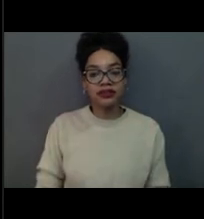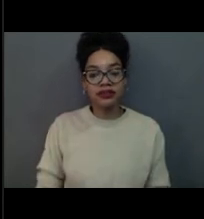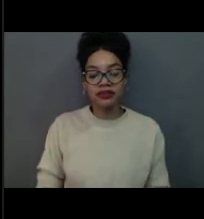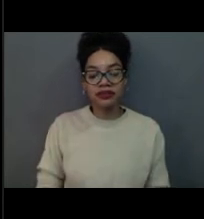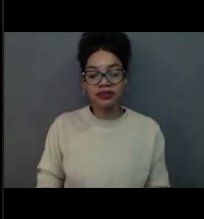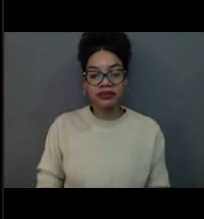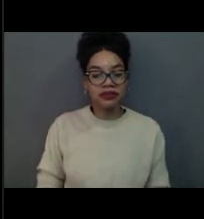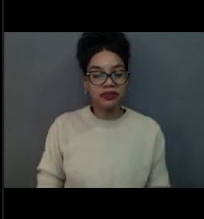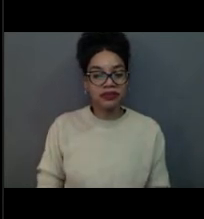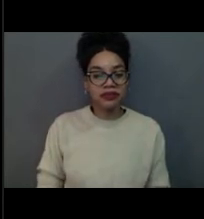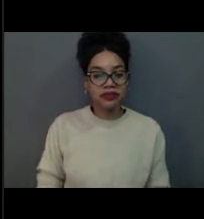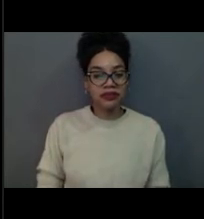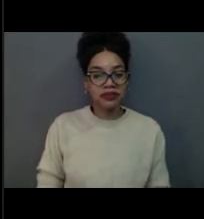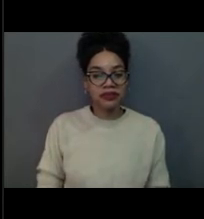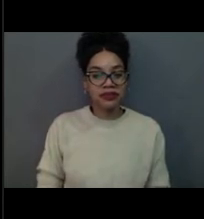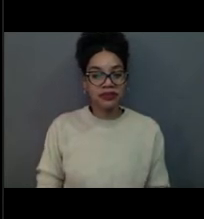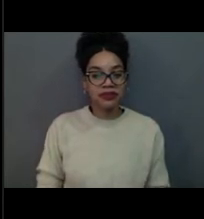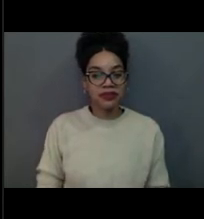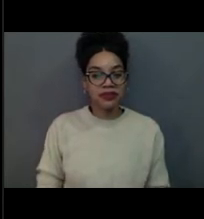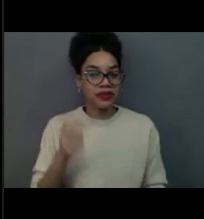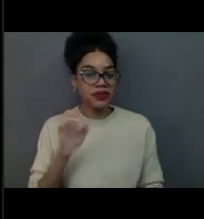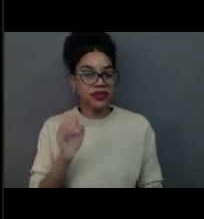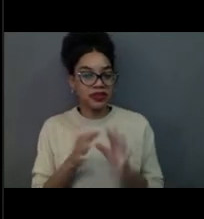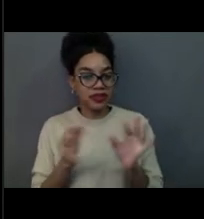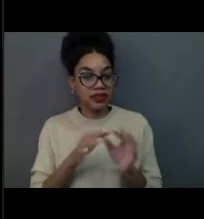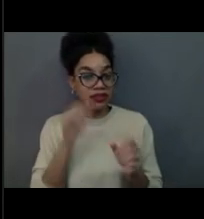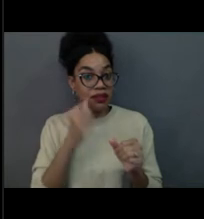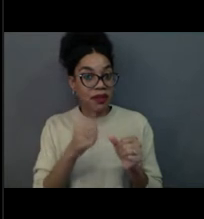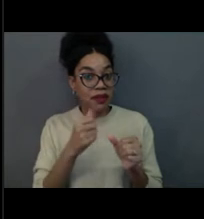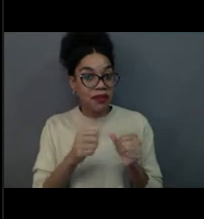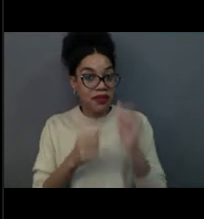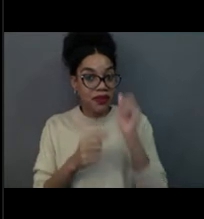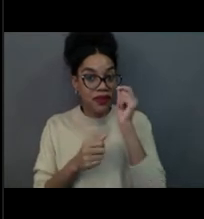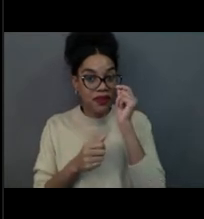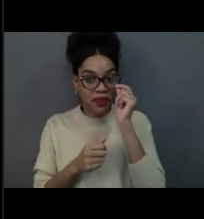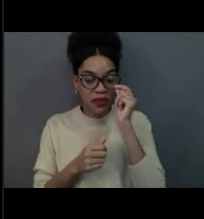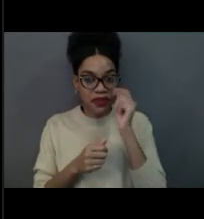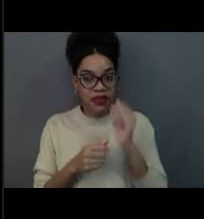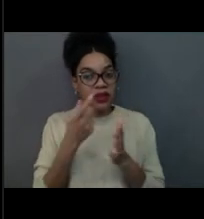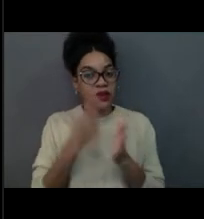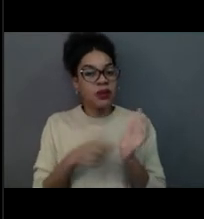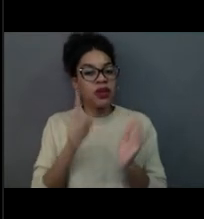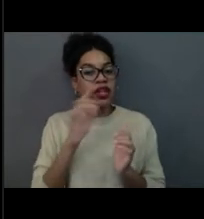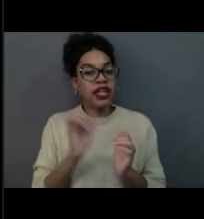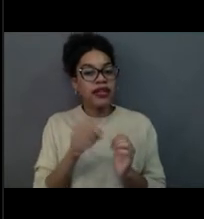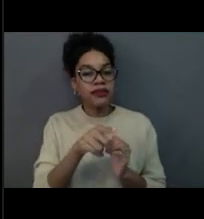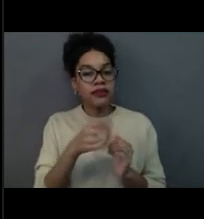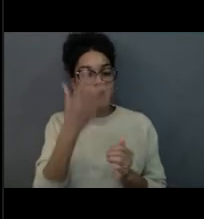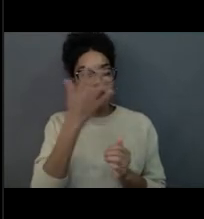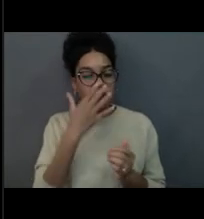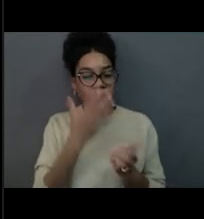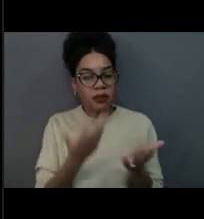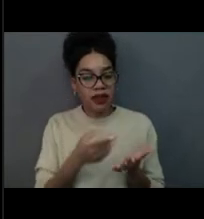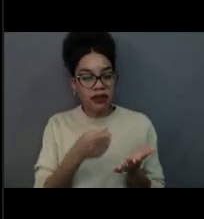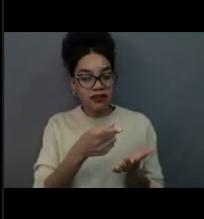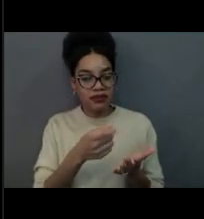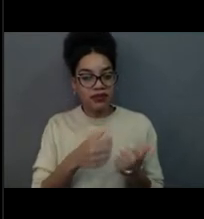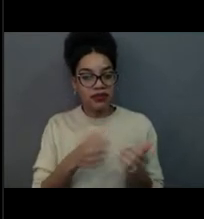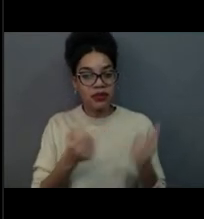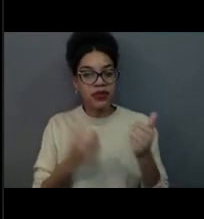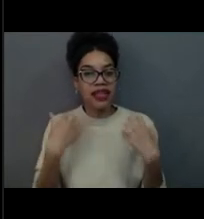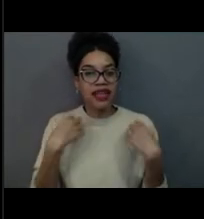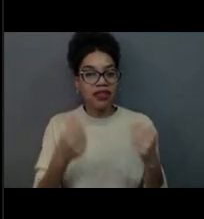All right, this is Grace from the chat box. Remember what Whitney just taught us, and what are you looking at there? Which one is healthier, A